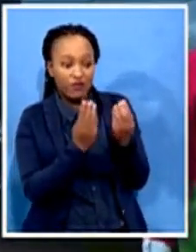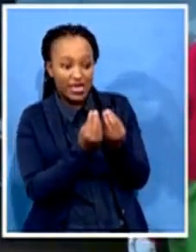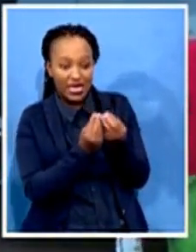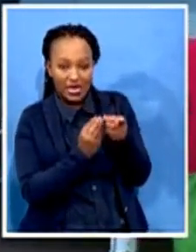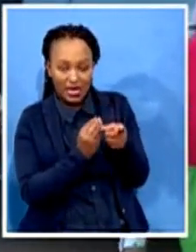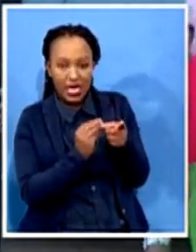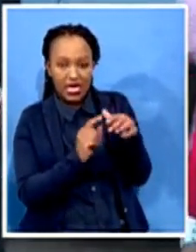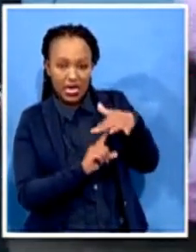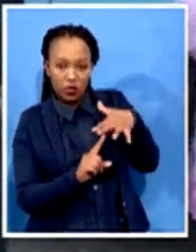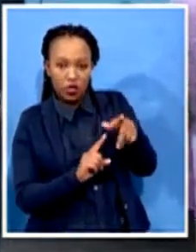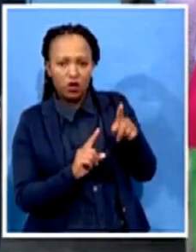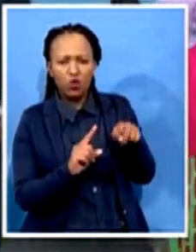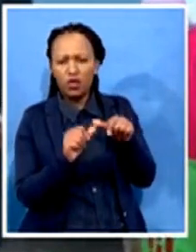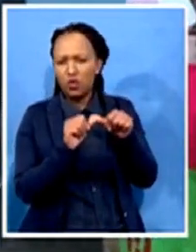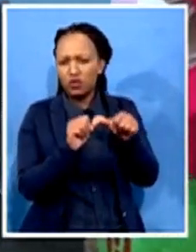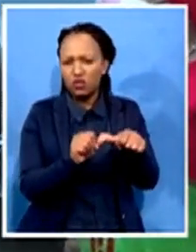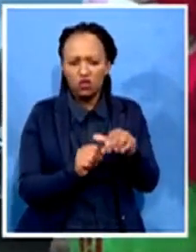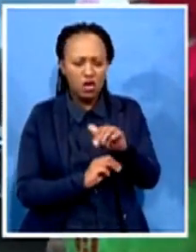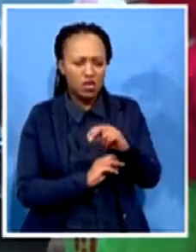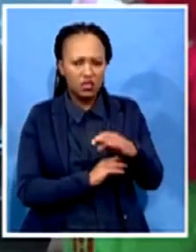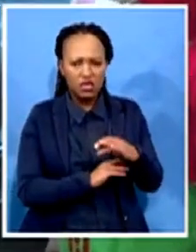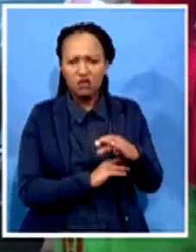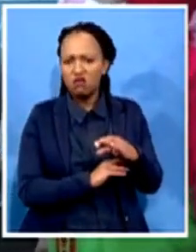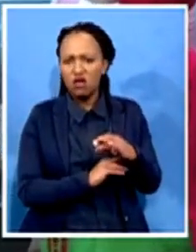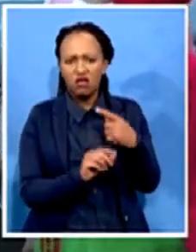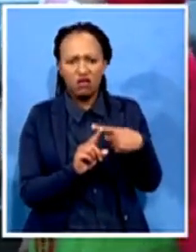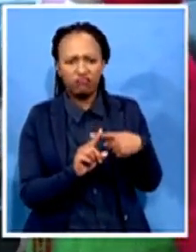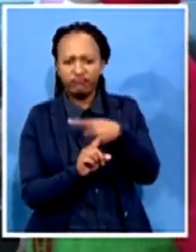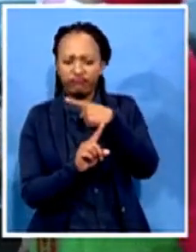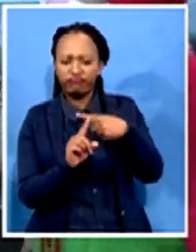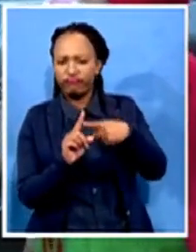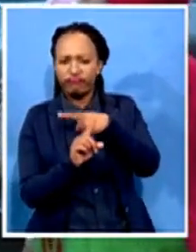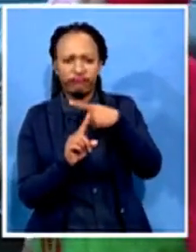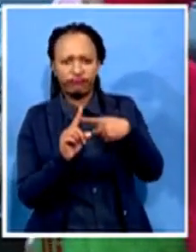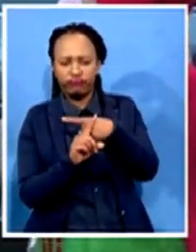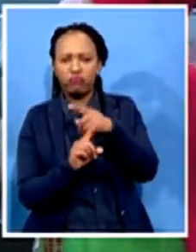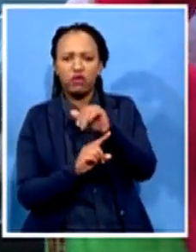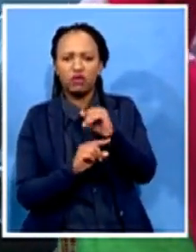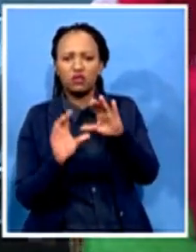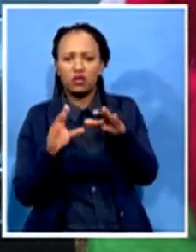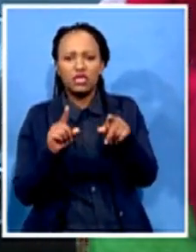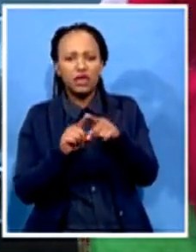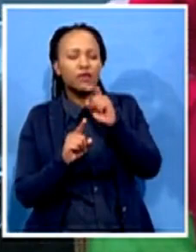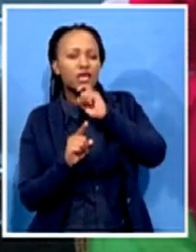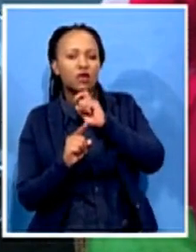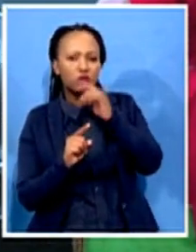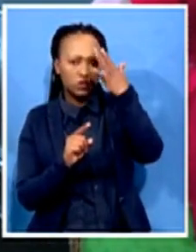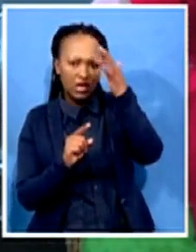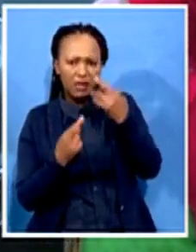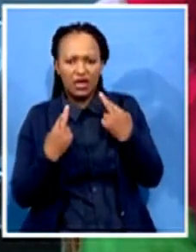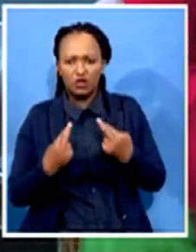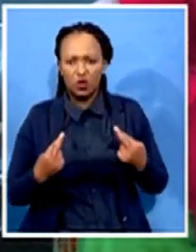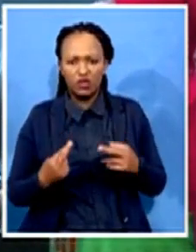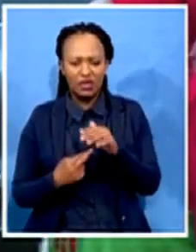ANC conflating the party and state, and the use of state resources for partisan agendas is